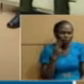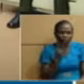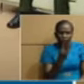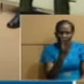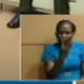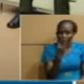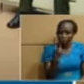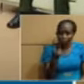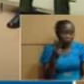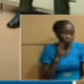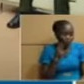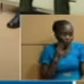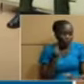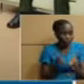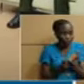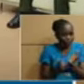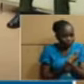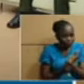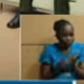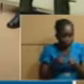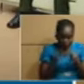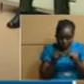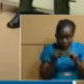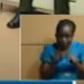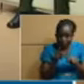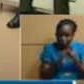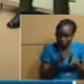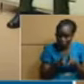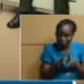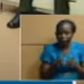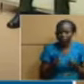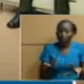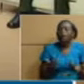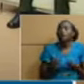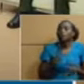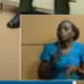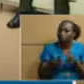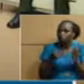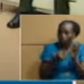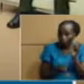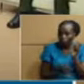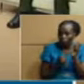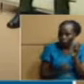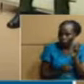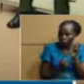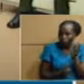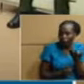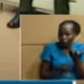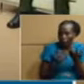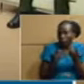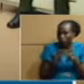million Ugandans. Out of that, employable Ugandans, those who qualify to get some kind of